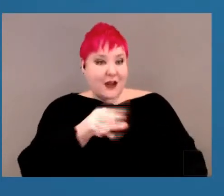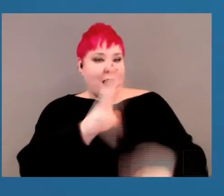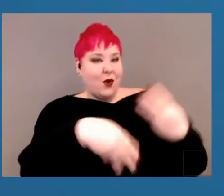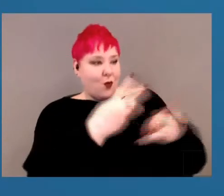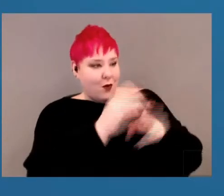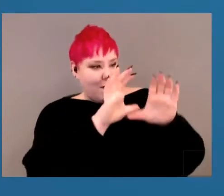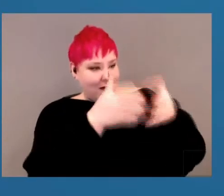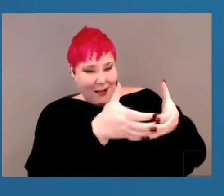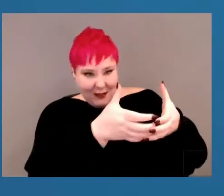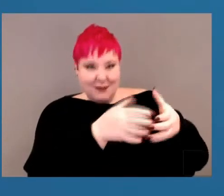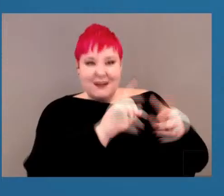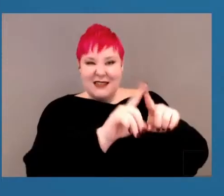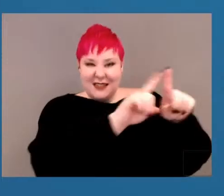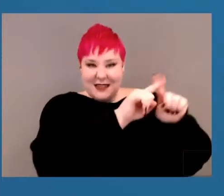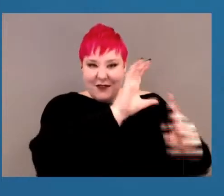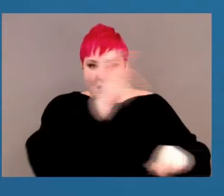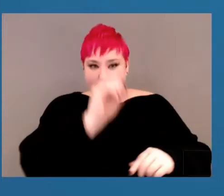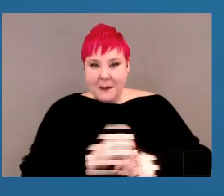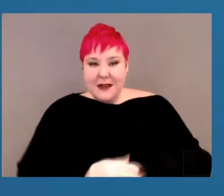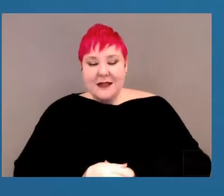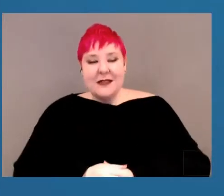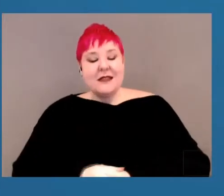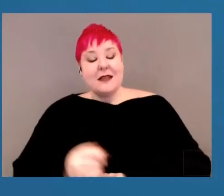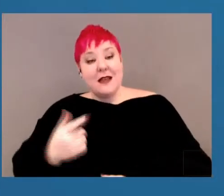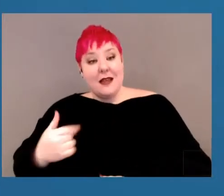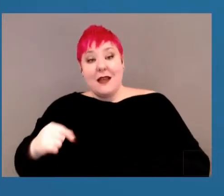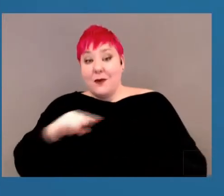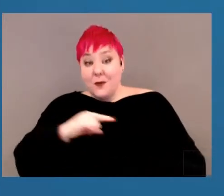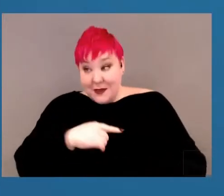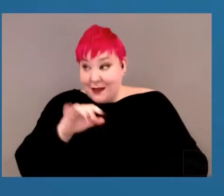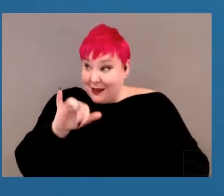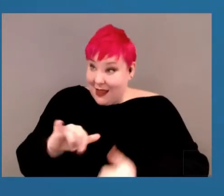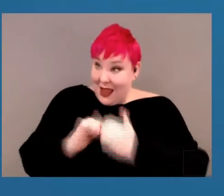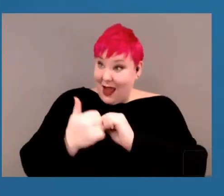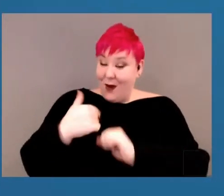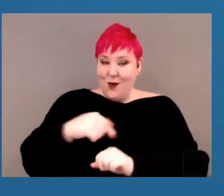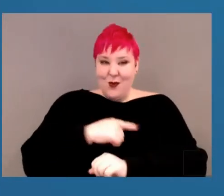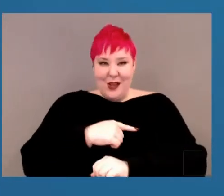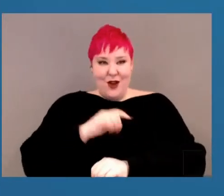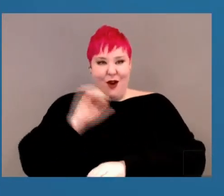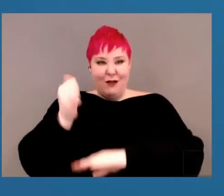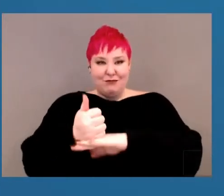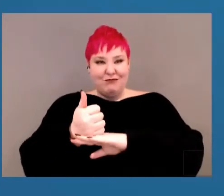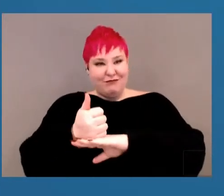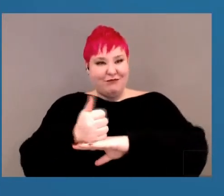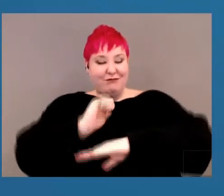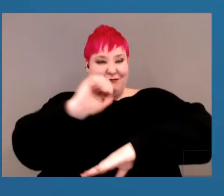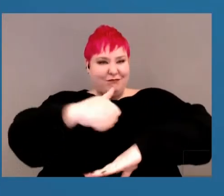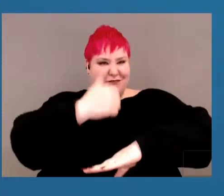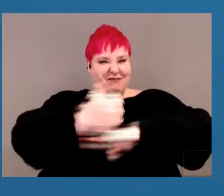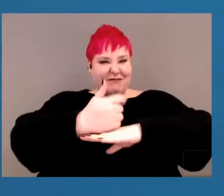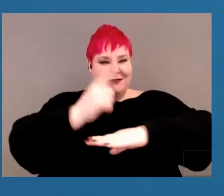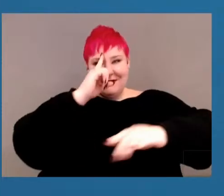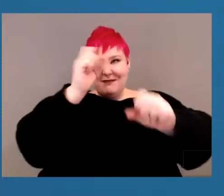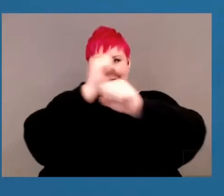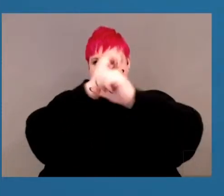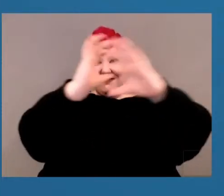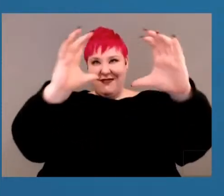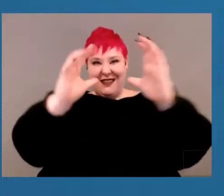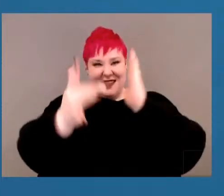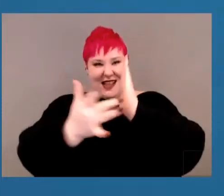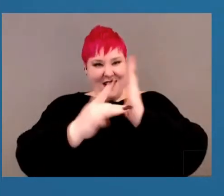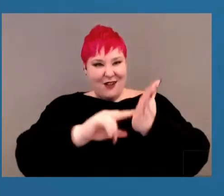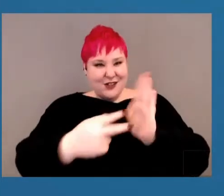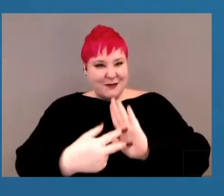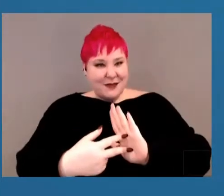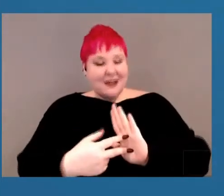is how we're shaping the future of technology. It's happening before your eyes. You may not realize it, but it truly, truly